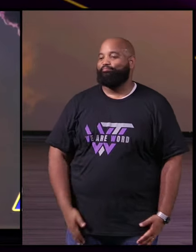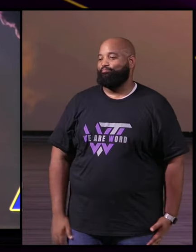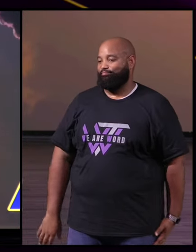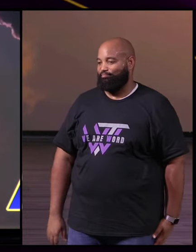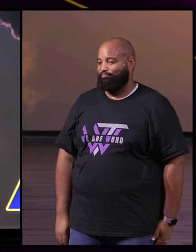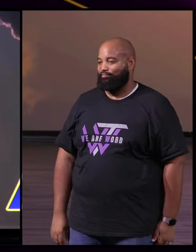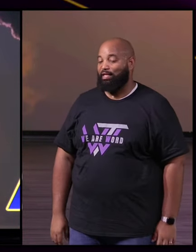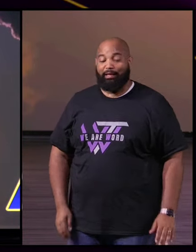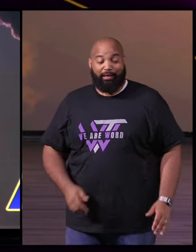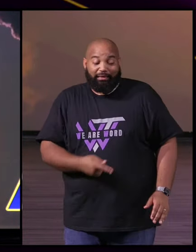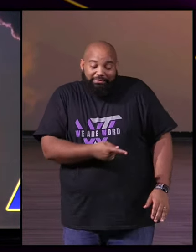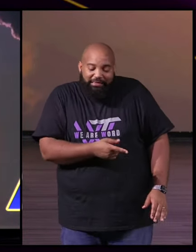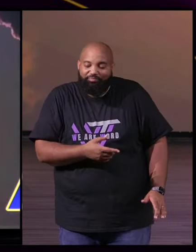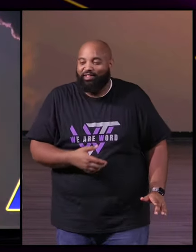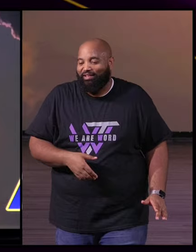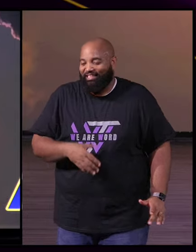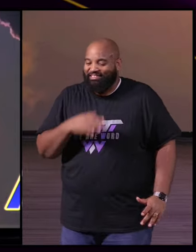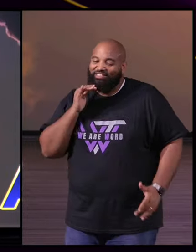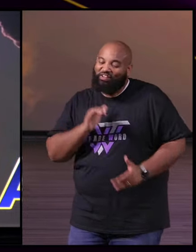Baby,